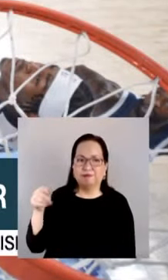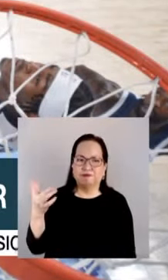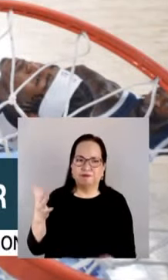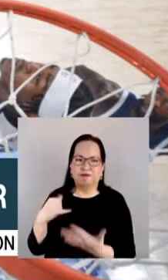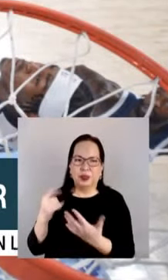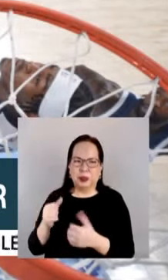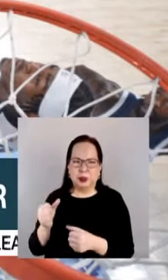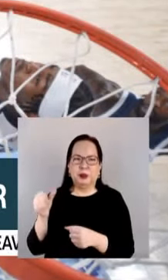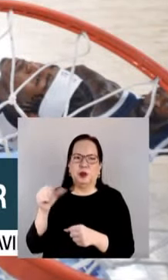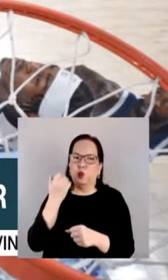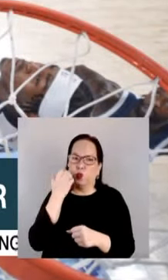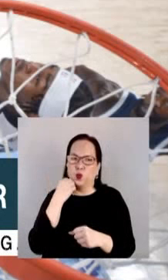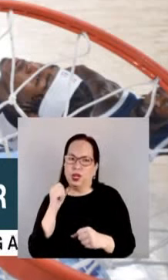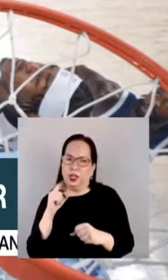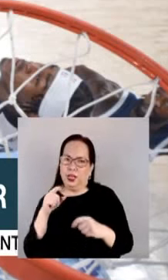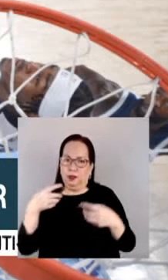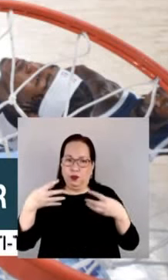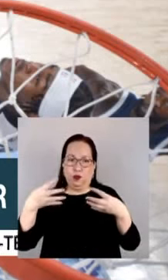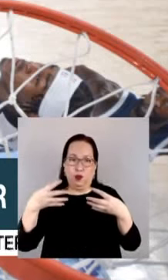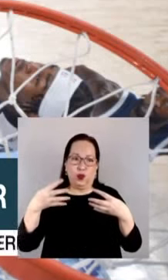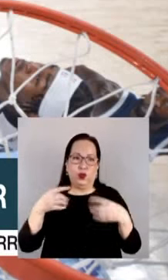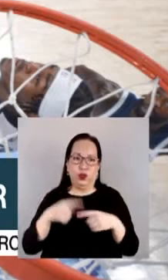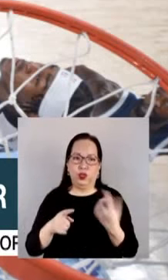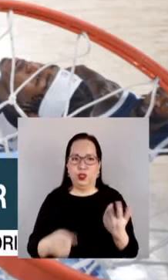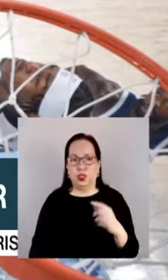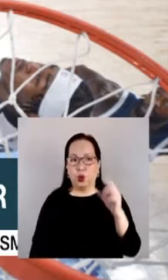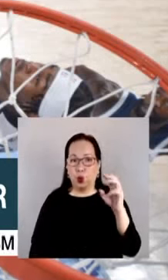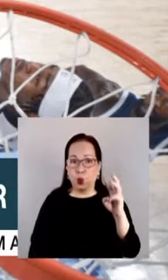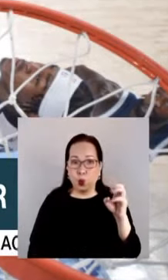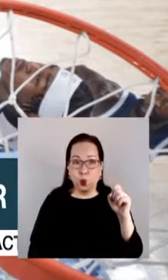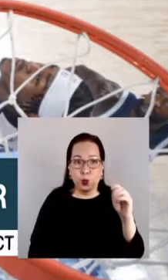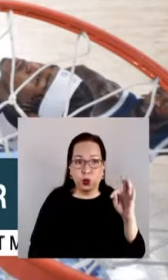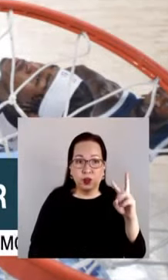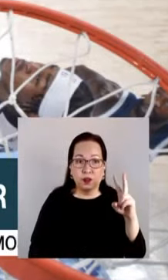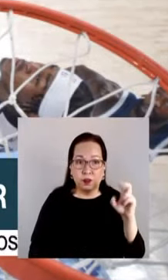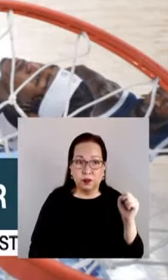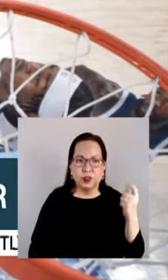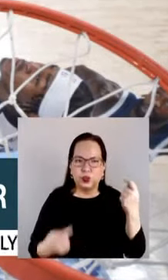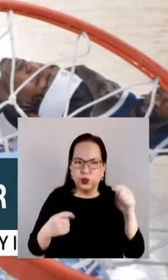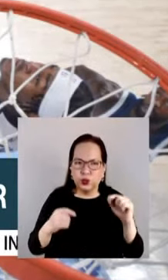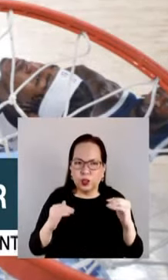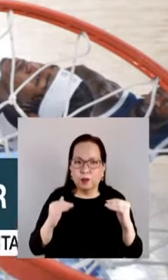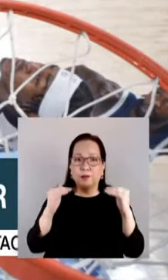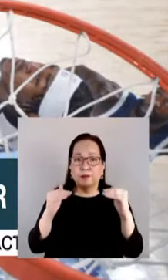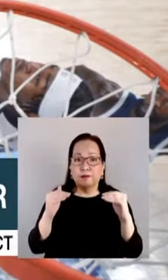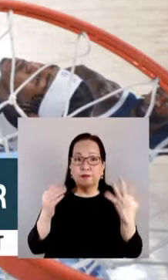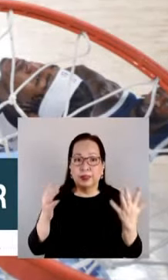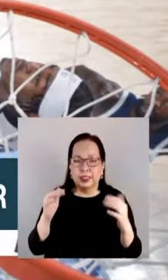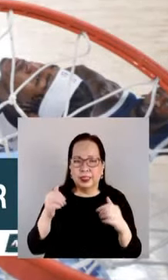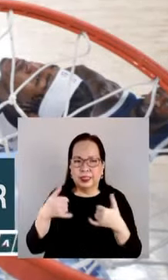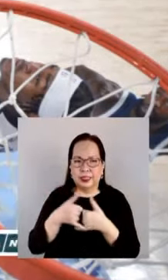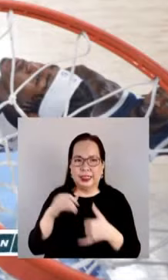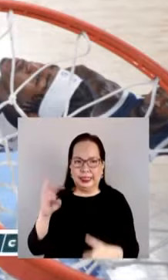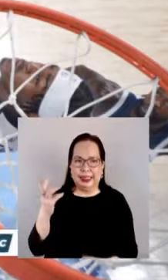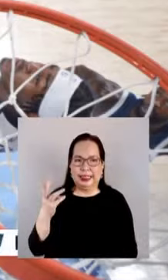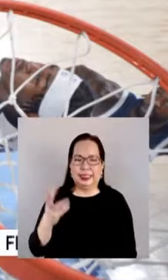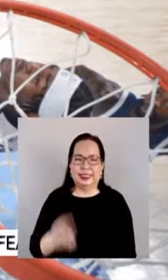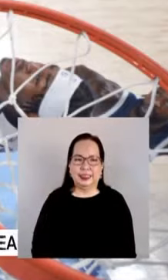11-point deficit in the fourth quarter. The T-Wolves will try to even the series in Game 6 at home.